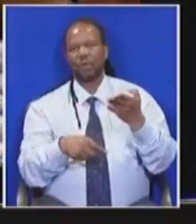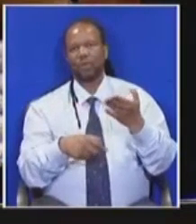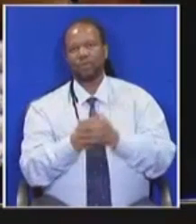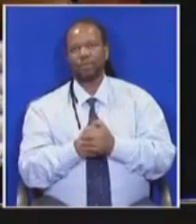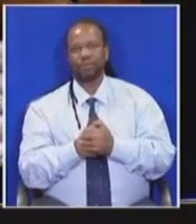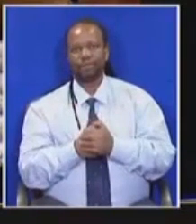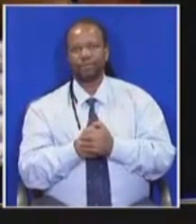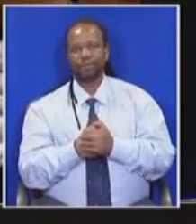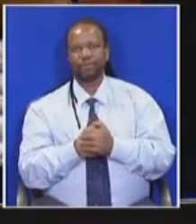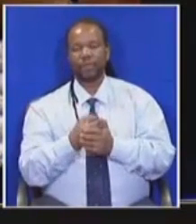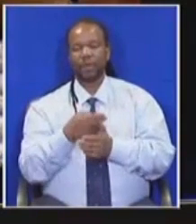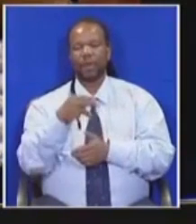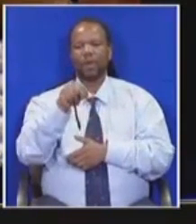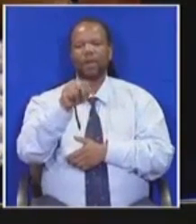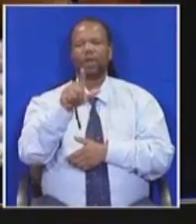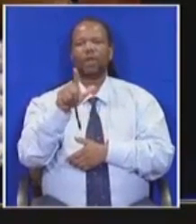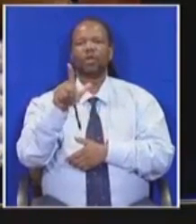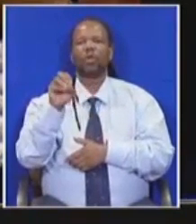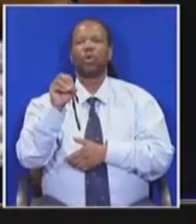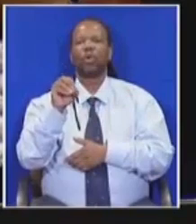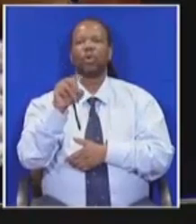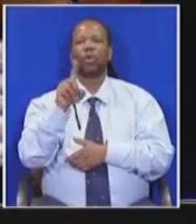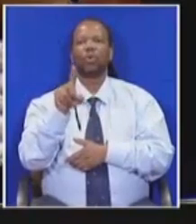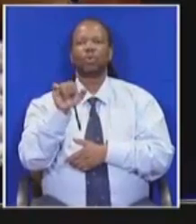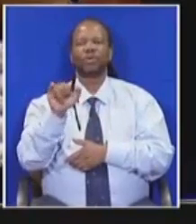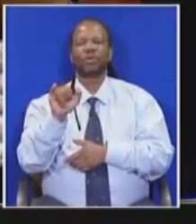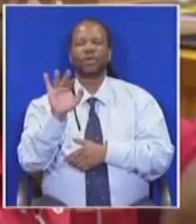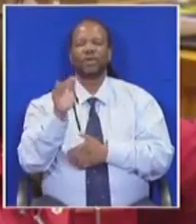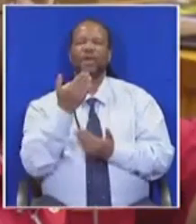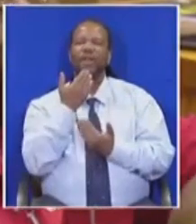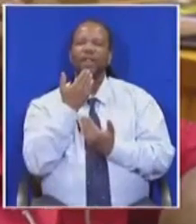Honorable Ndlozi. Thank you, Honorable Speaker. I want to rise